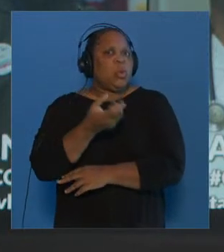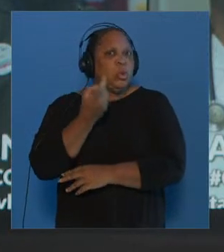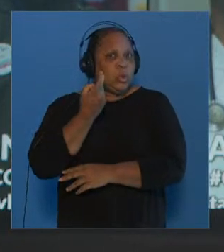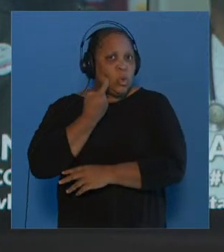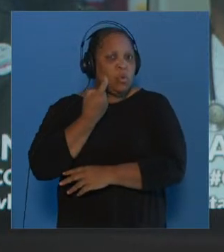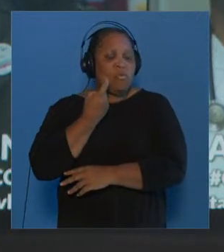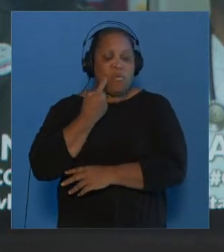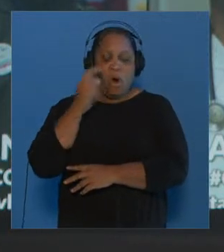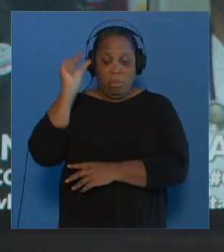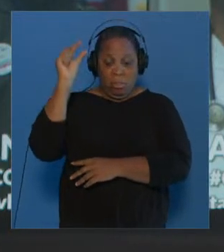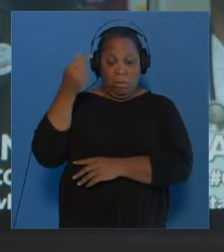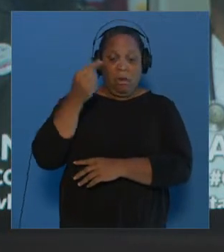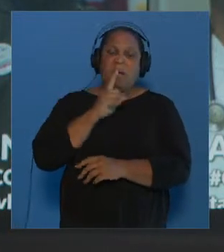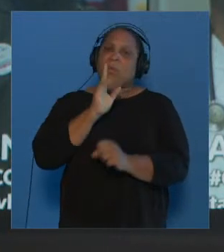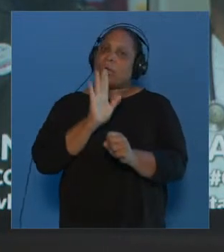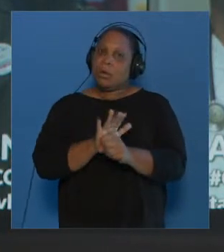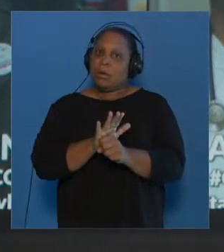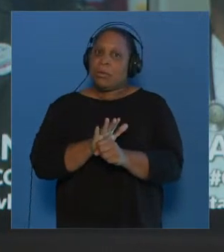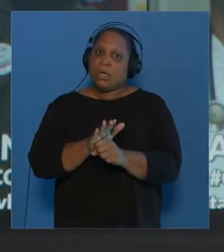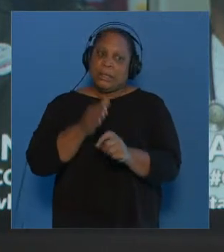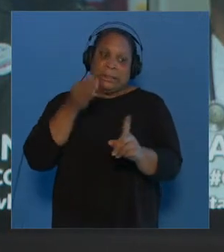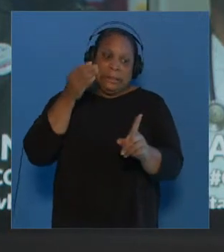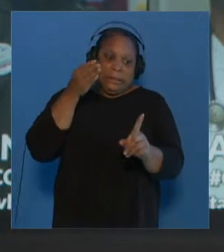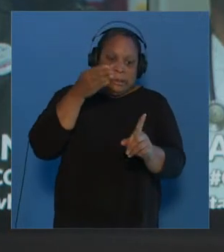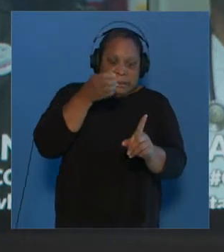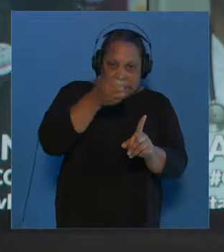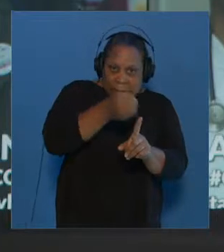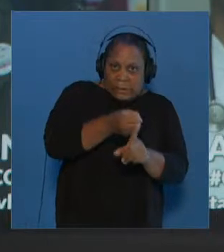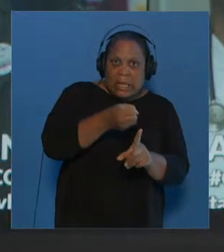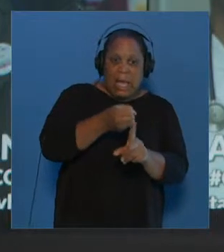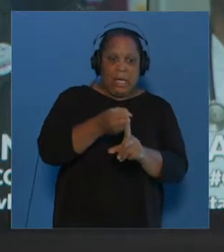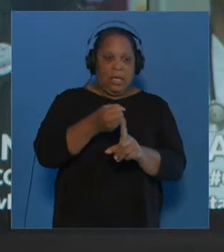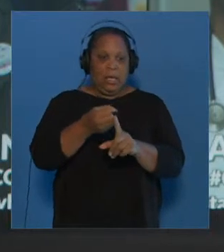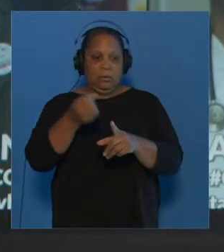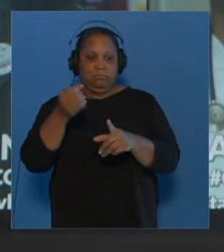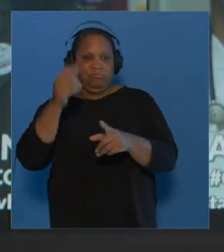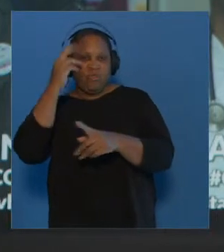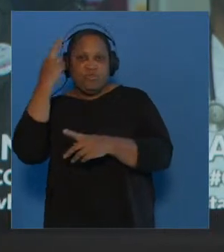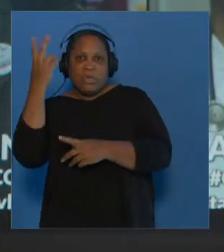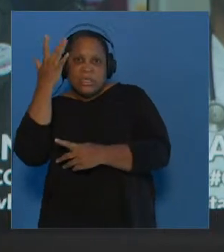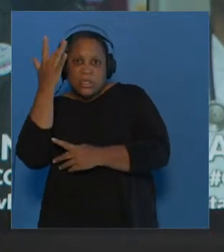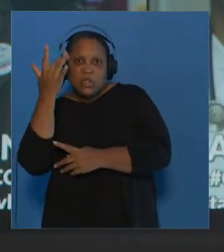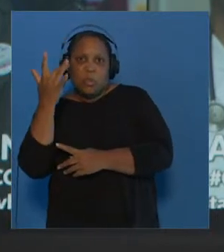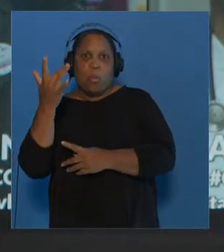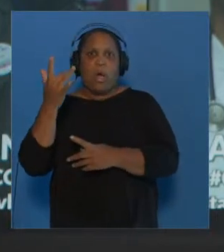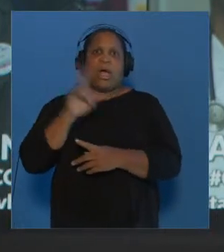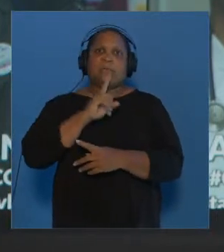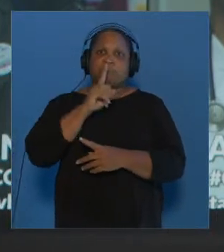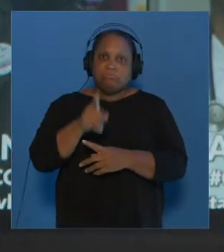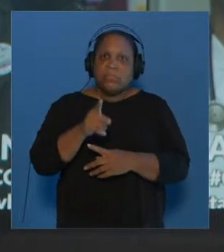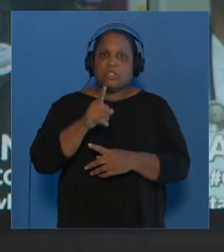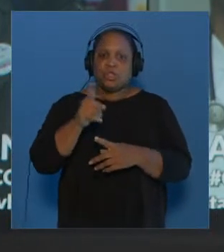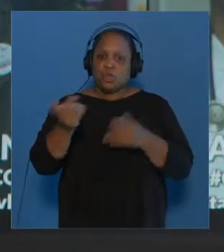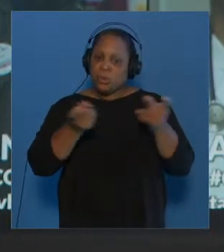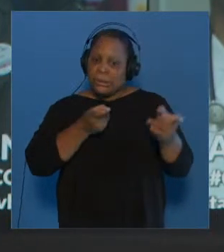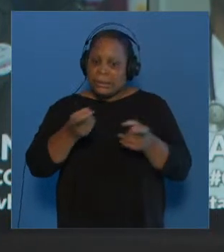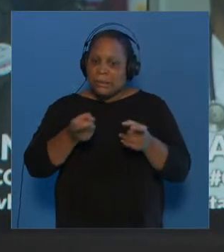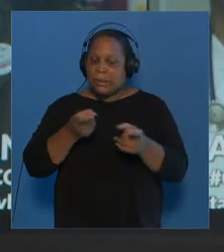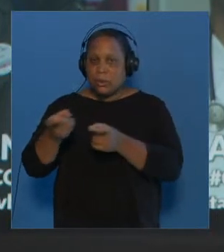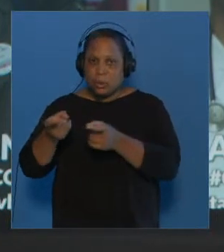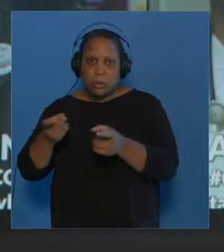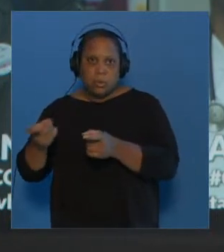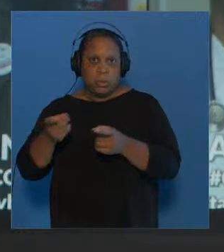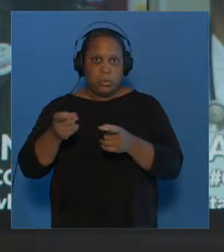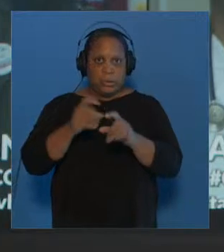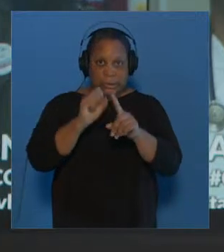has committed about tackling root causes, dealing with issues of opportunity, dealing with issues of making sure that we deal with these particular